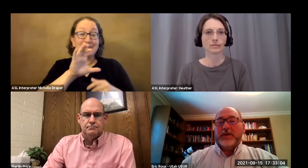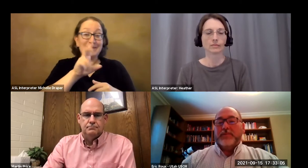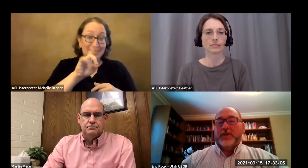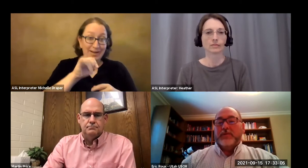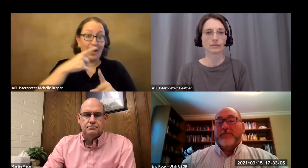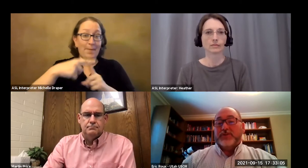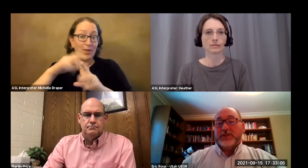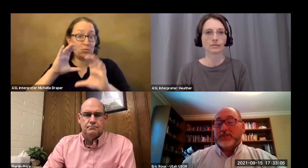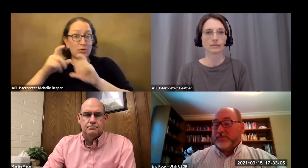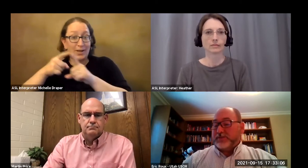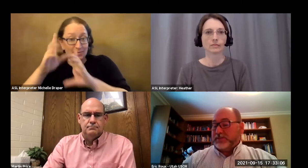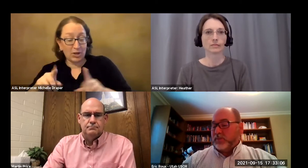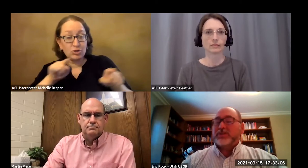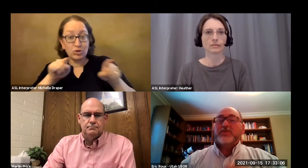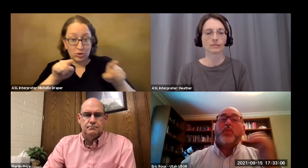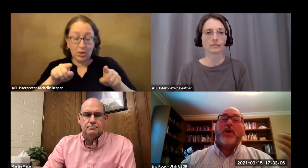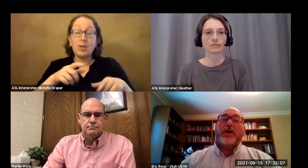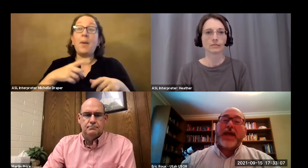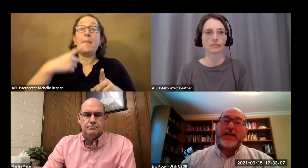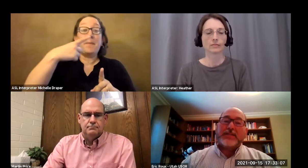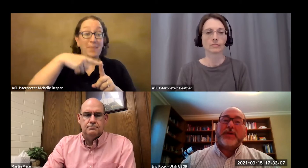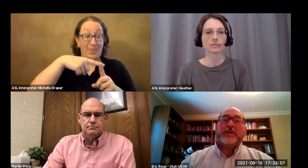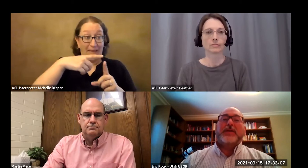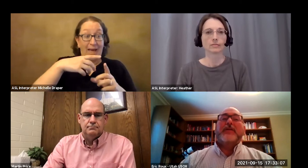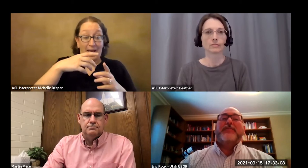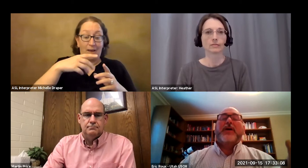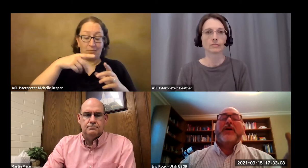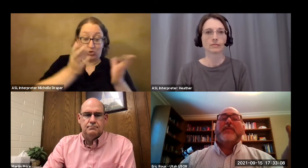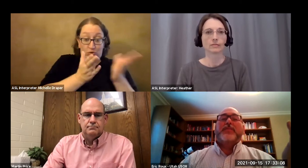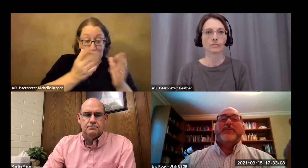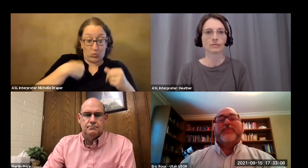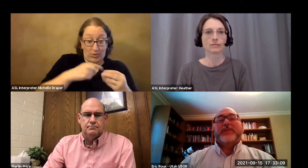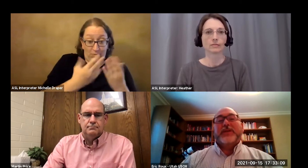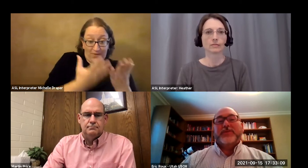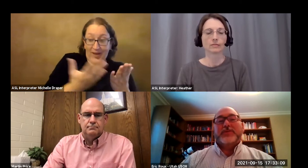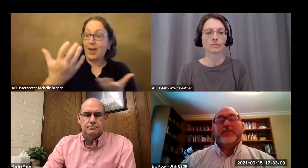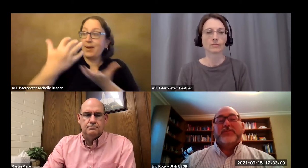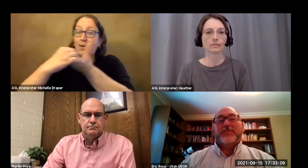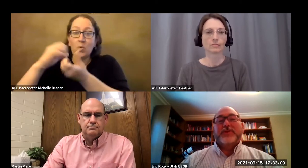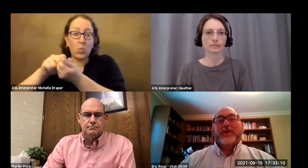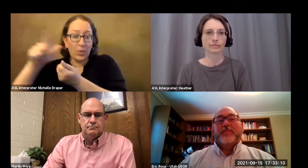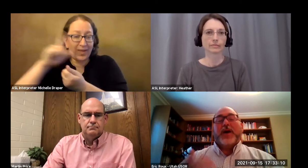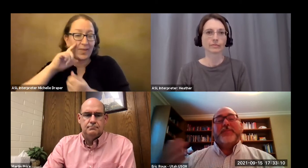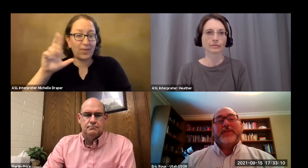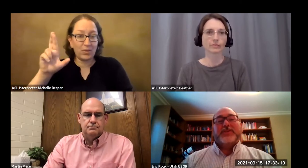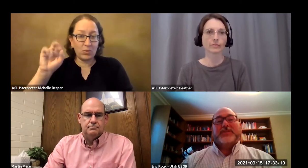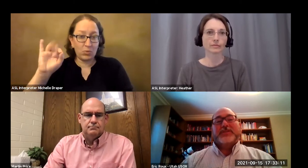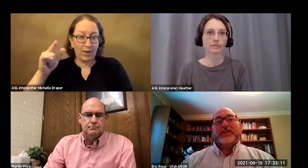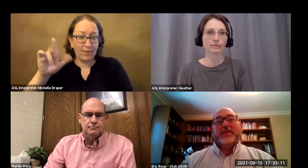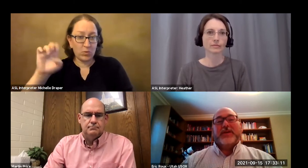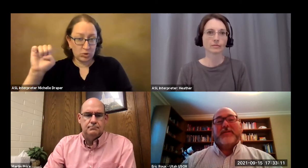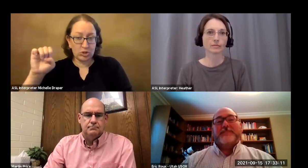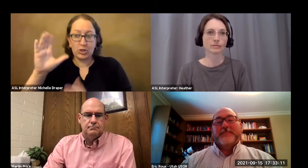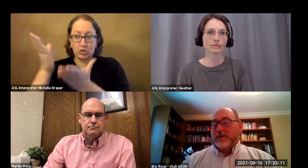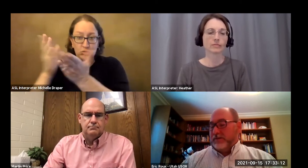with refugee services, which is one aspect of serving the underserved